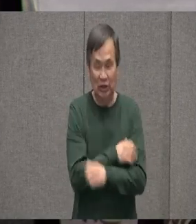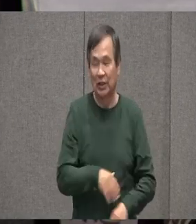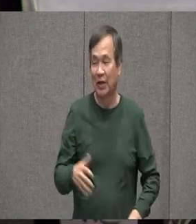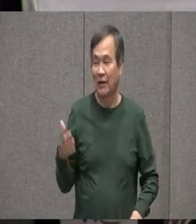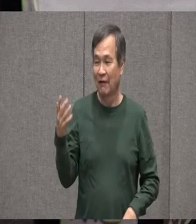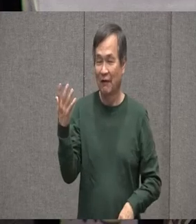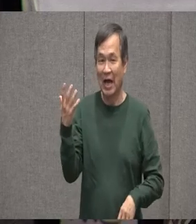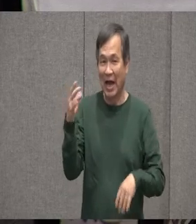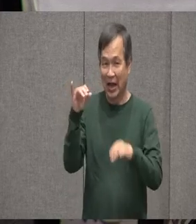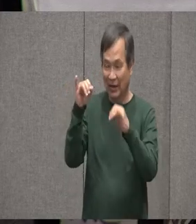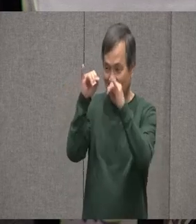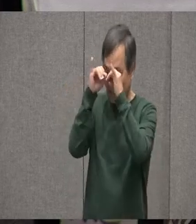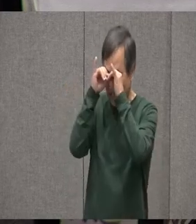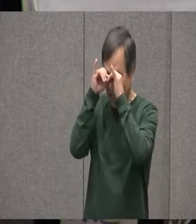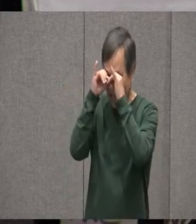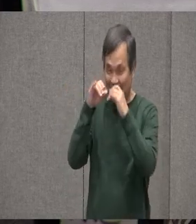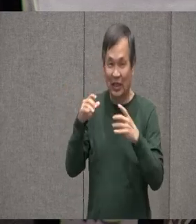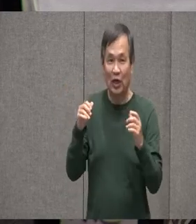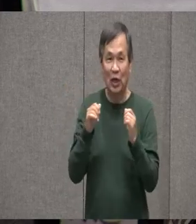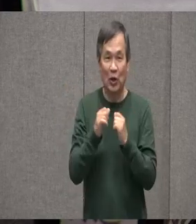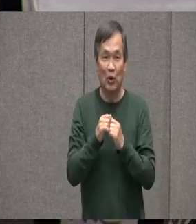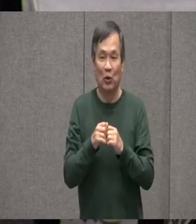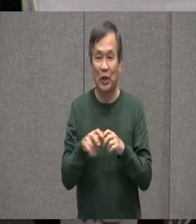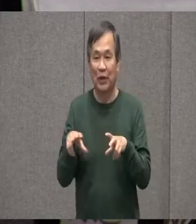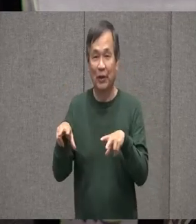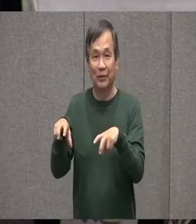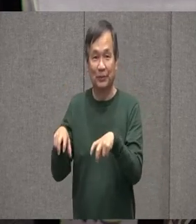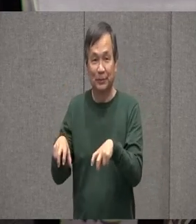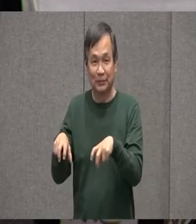snowy owls with long, curvy claws.